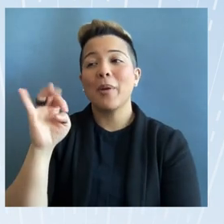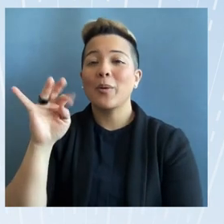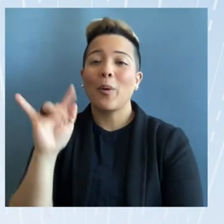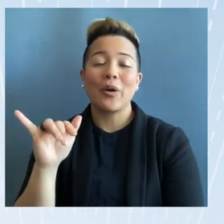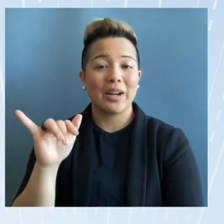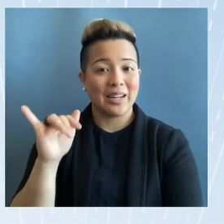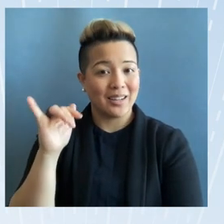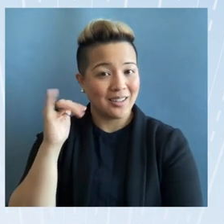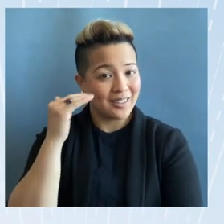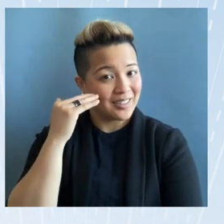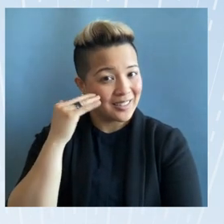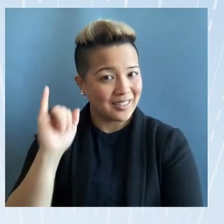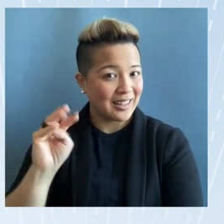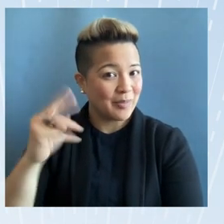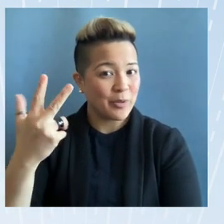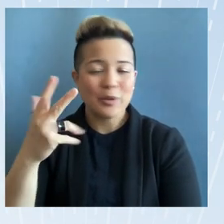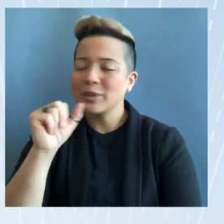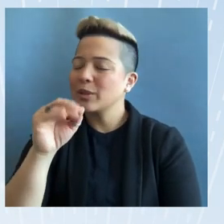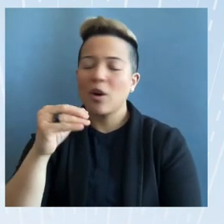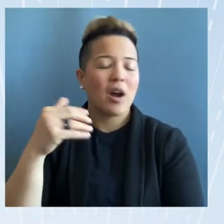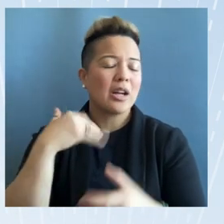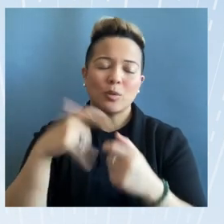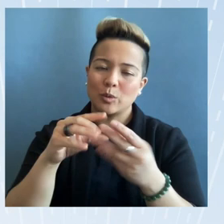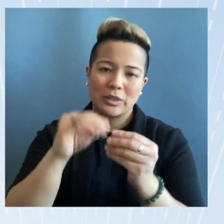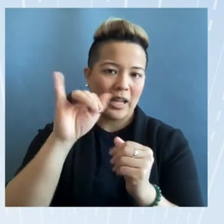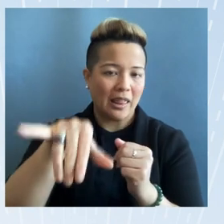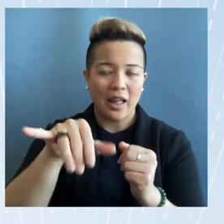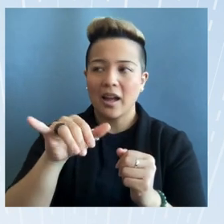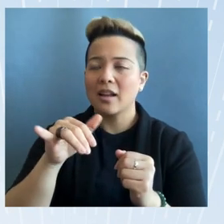wanted to add that, but I also want to say that